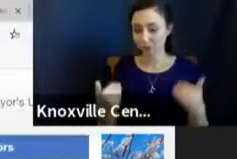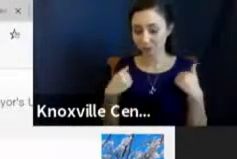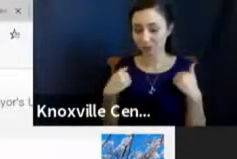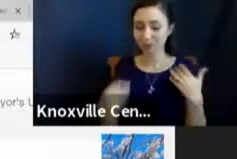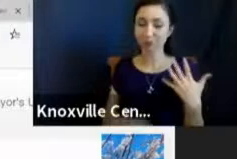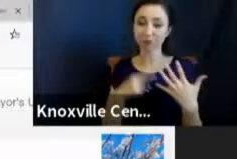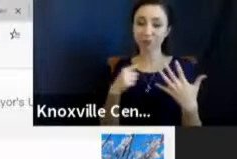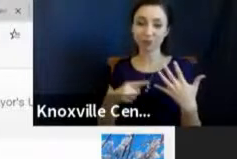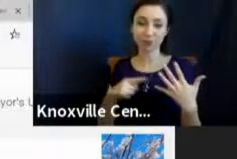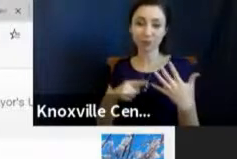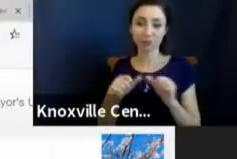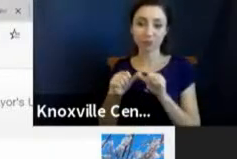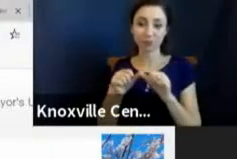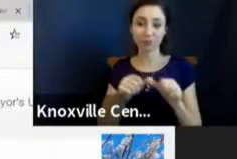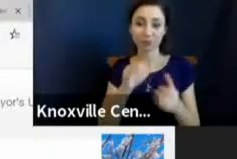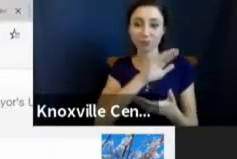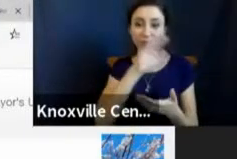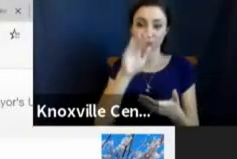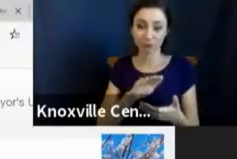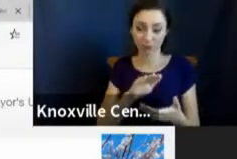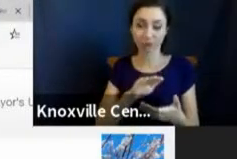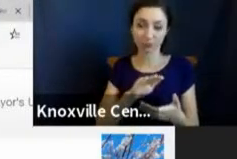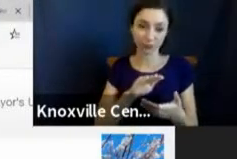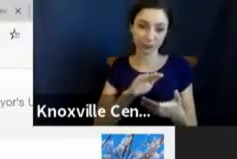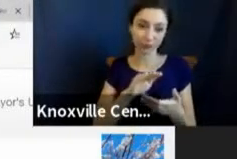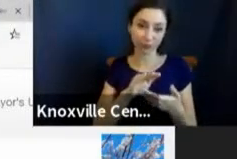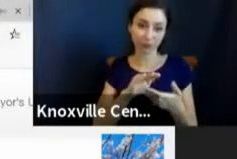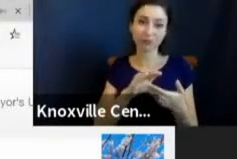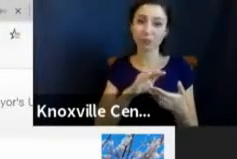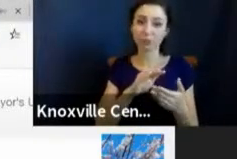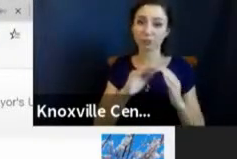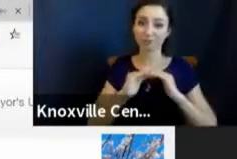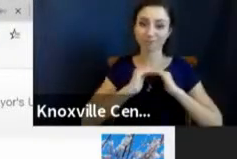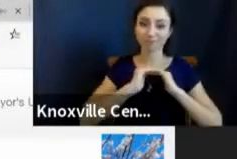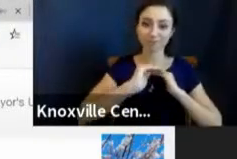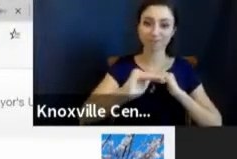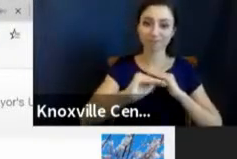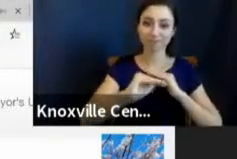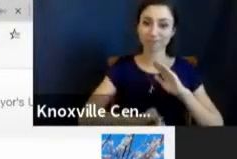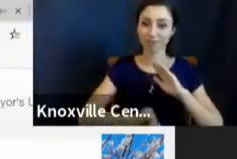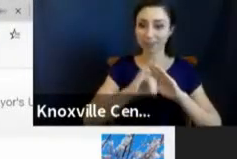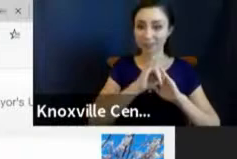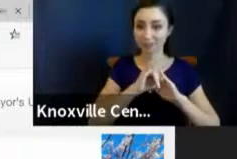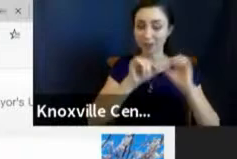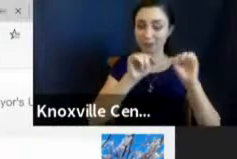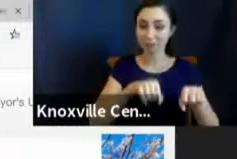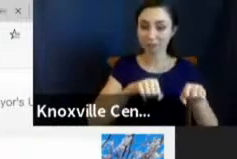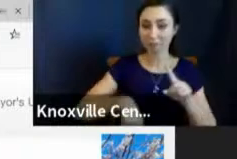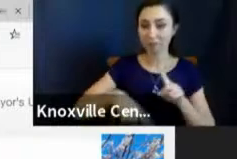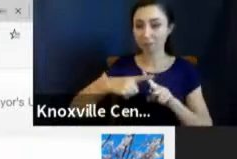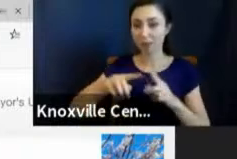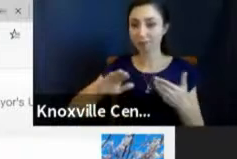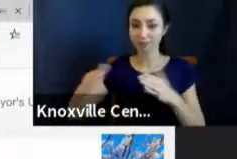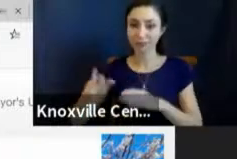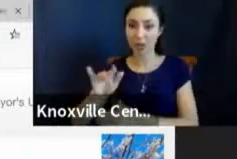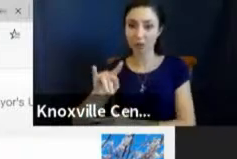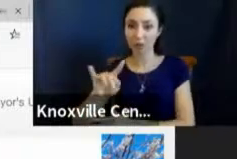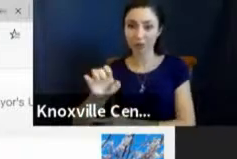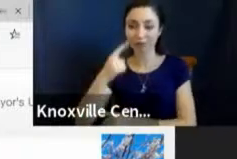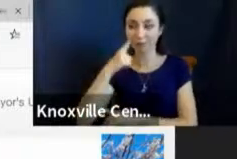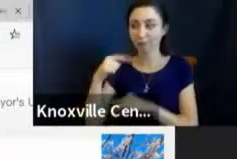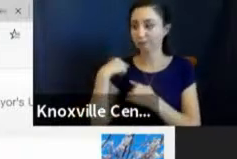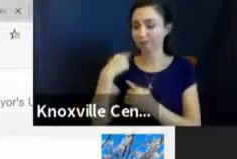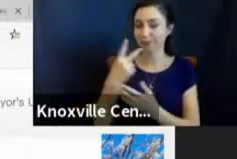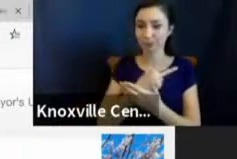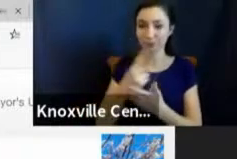sustained or decreased COVID-19 related death rate or identified positive or probable cases. Over the past 2 weeks, we have